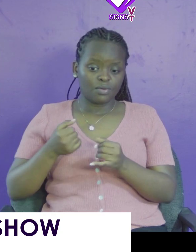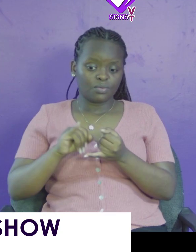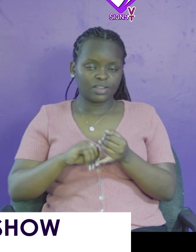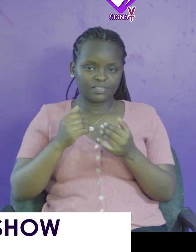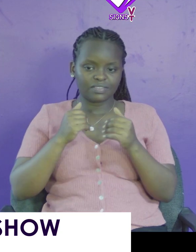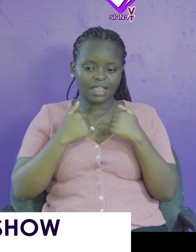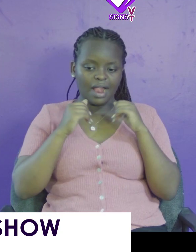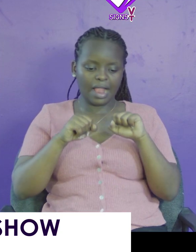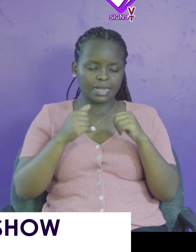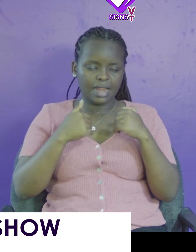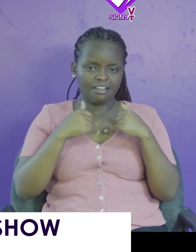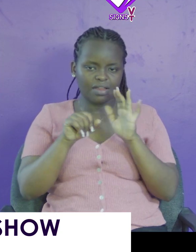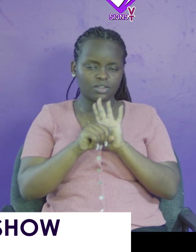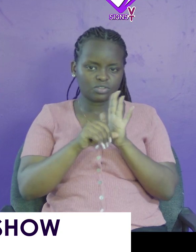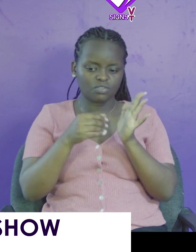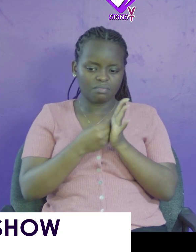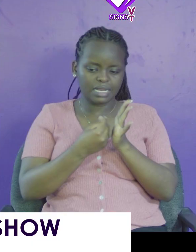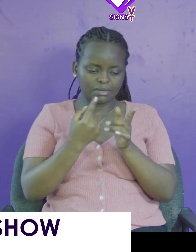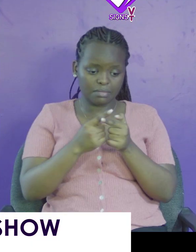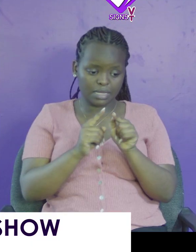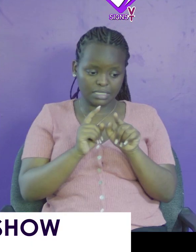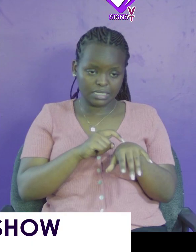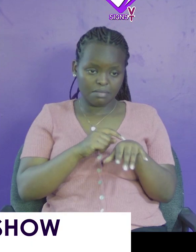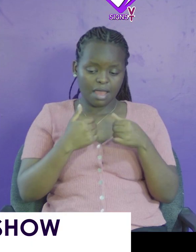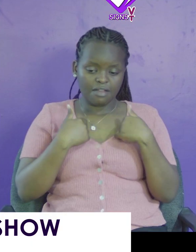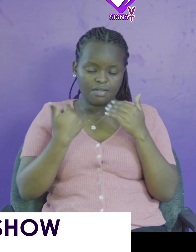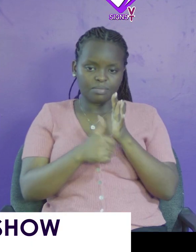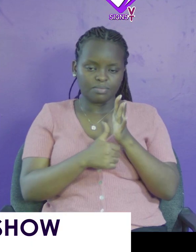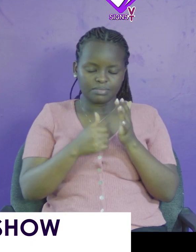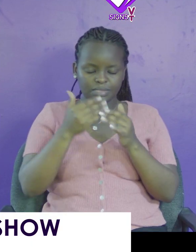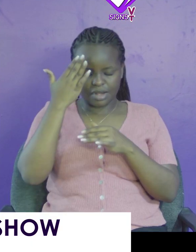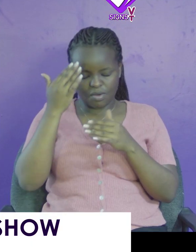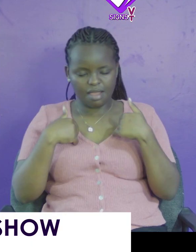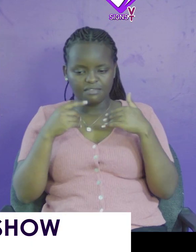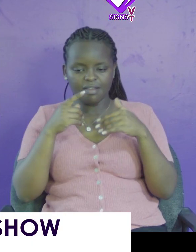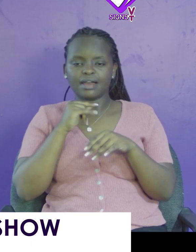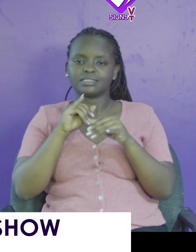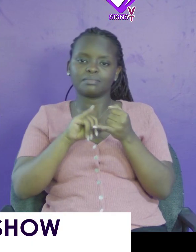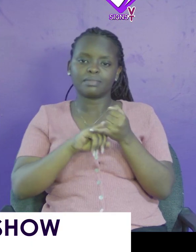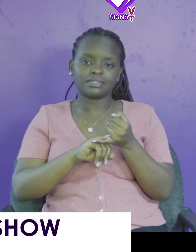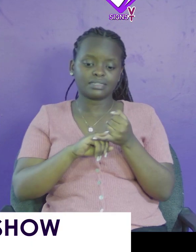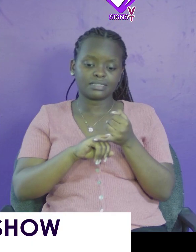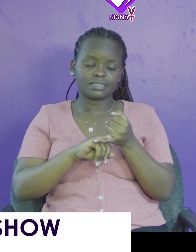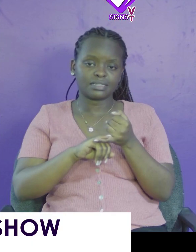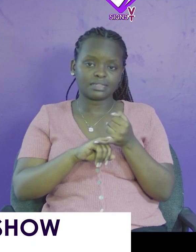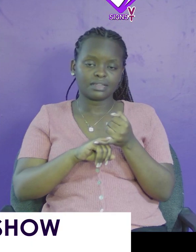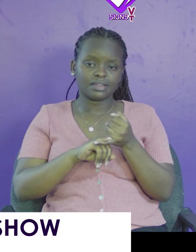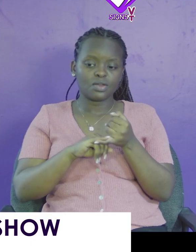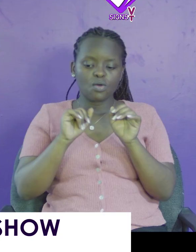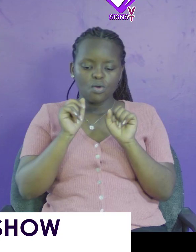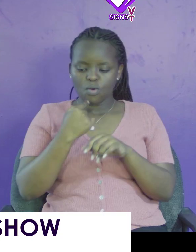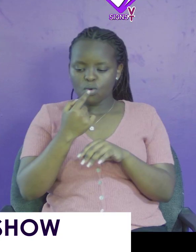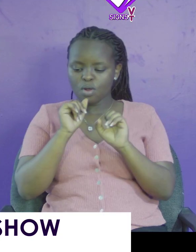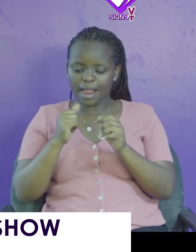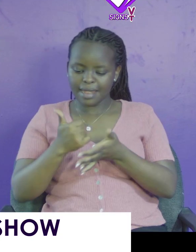money, but when issues arises, she knows I have a husband who will solve that issue, who will help me, who will sit